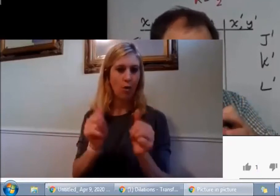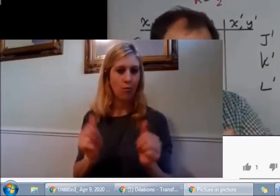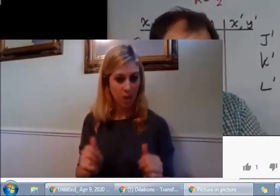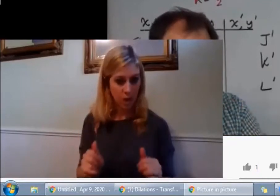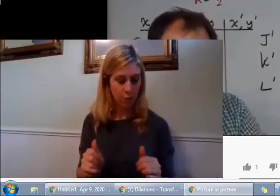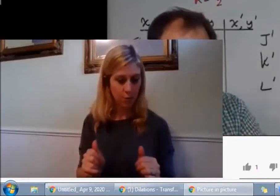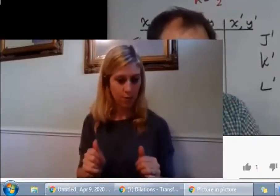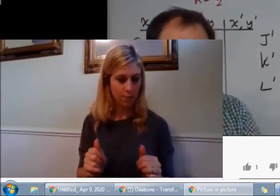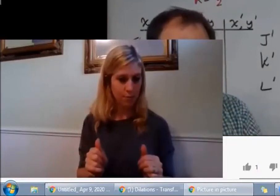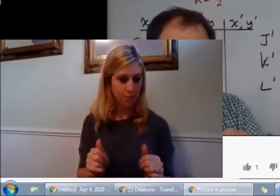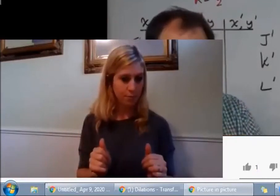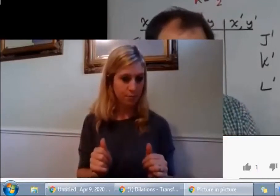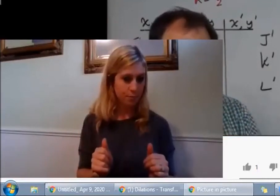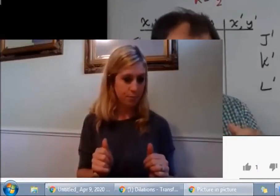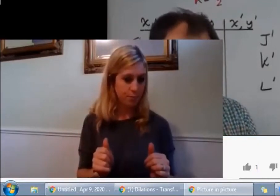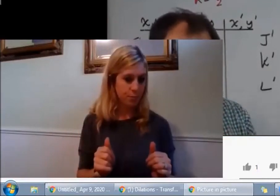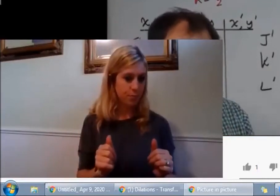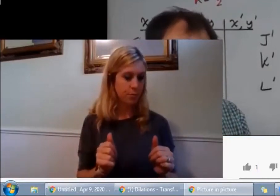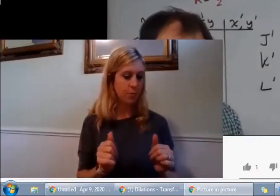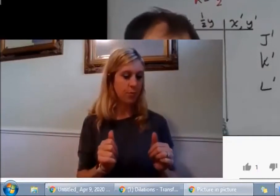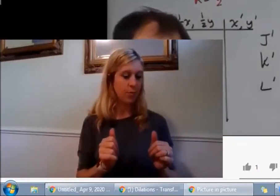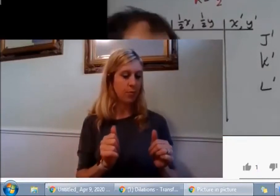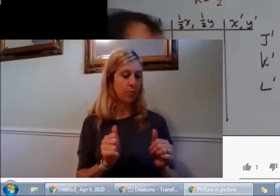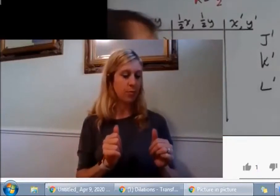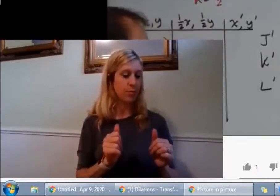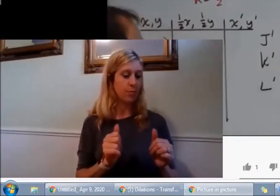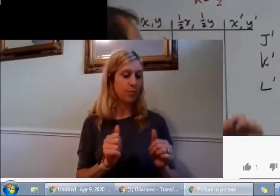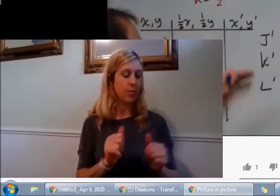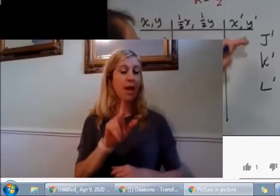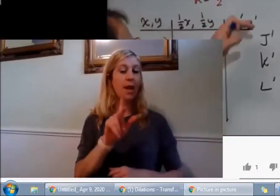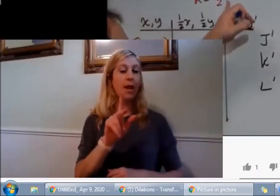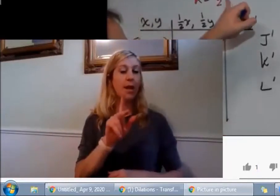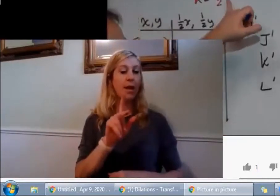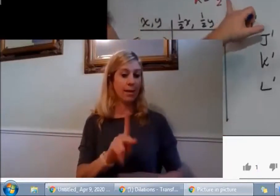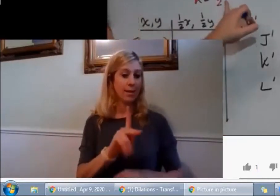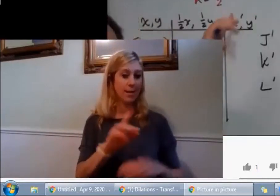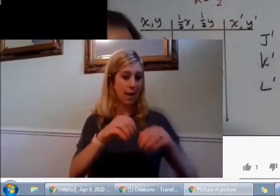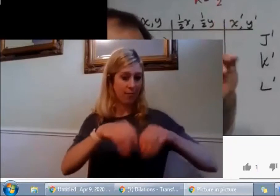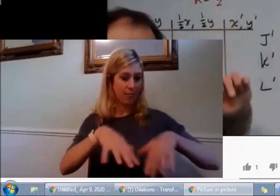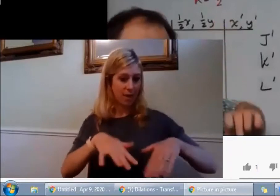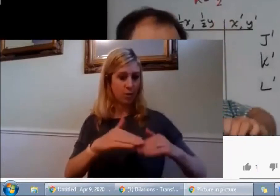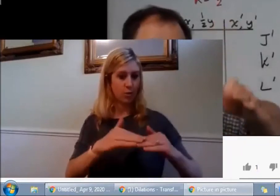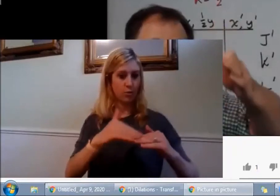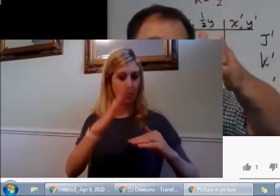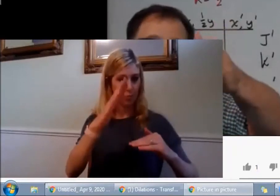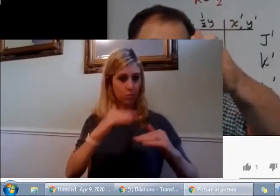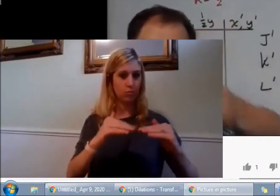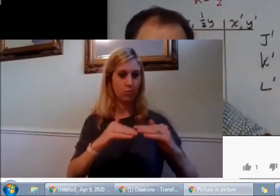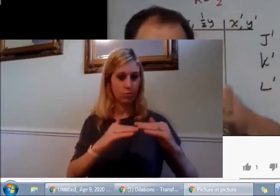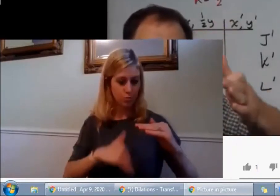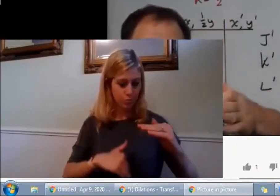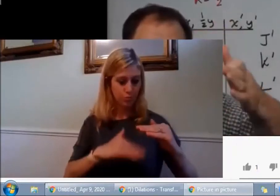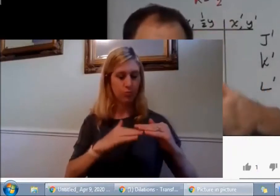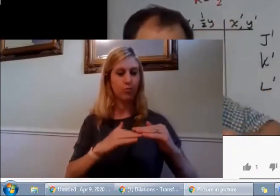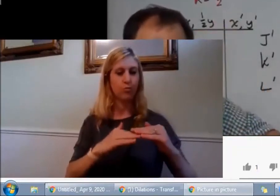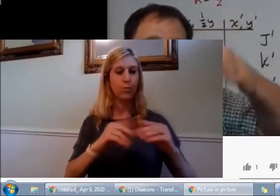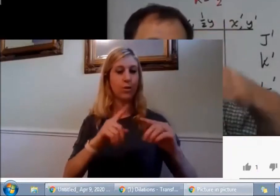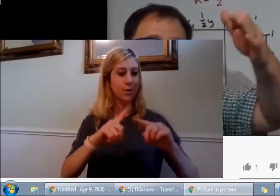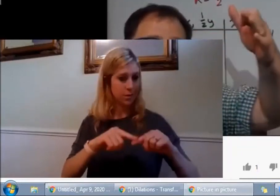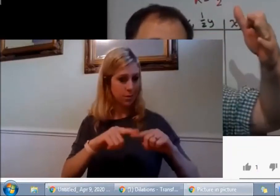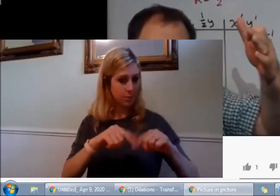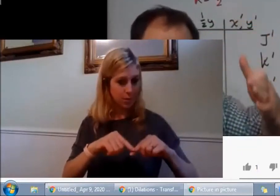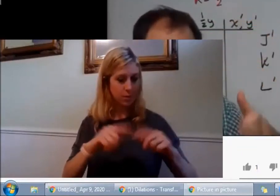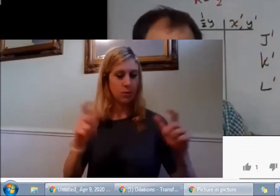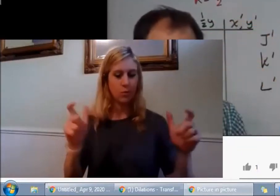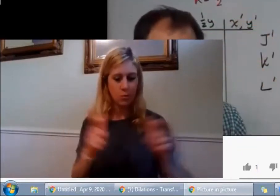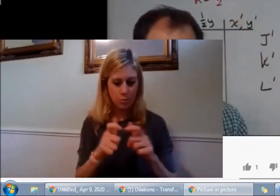K factor smaller than 1, we're reducing, smaller image. So in this one with a 1/2, what we're going to do is we're going to take 1/2 of each